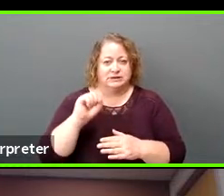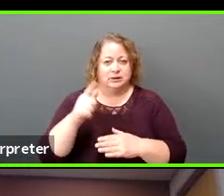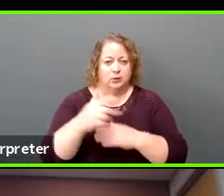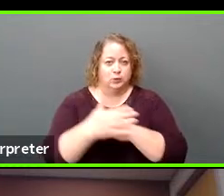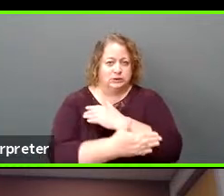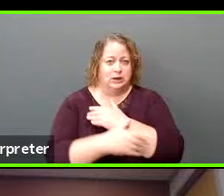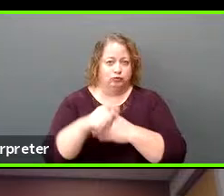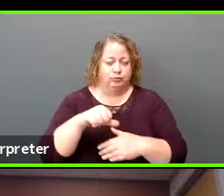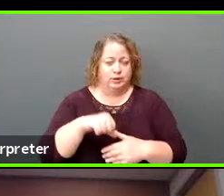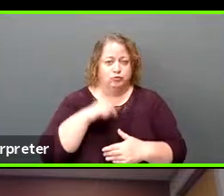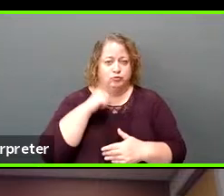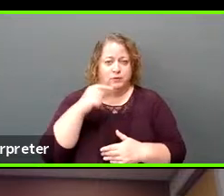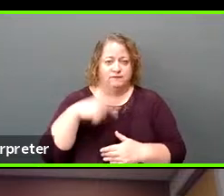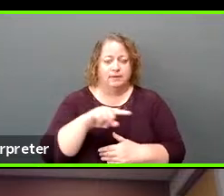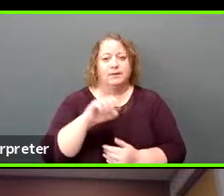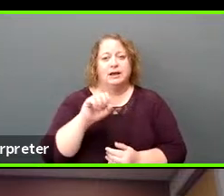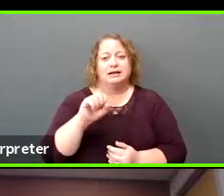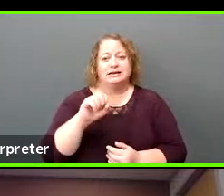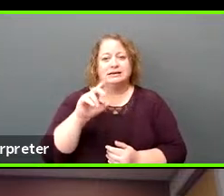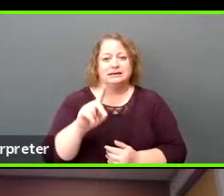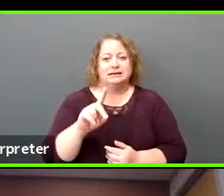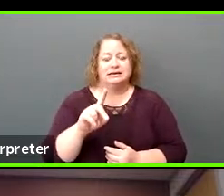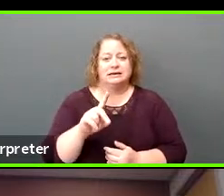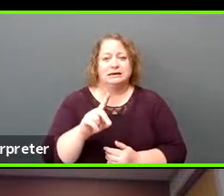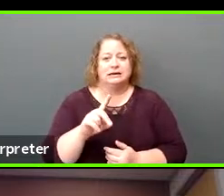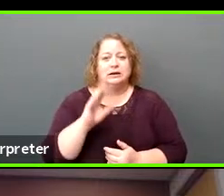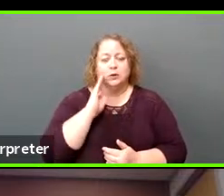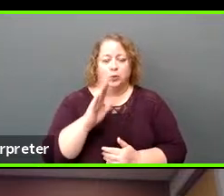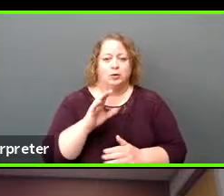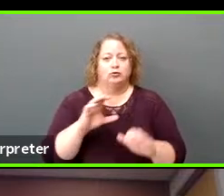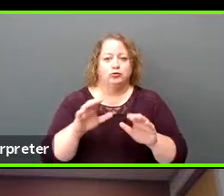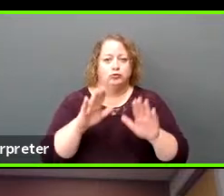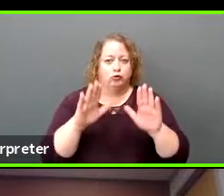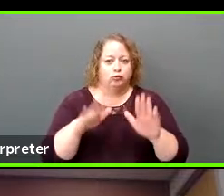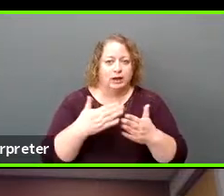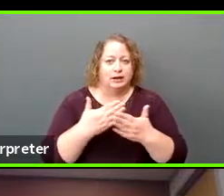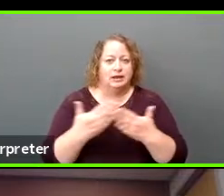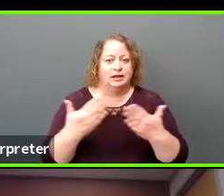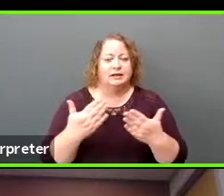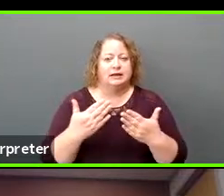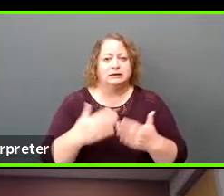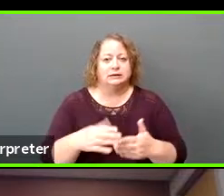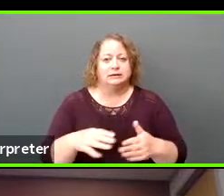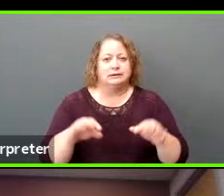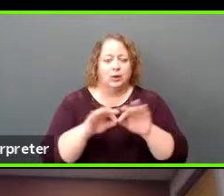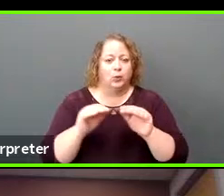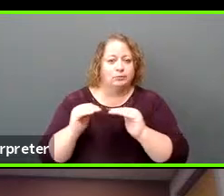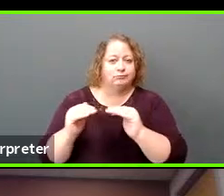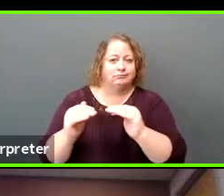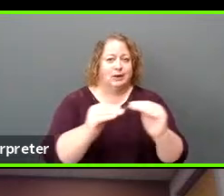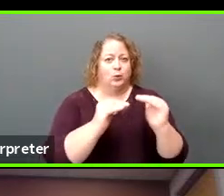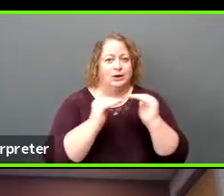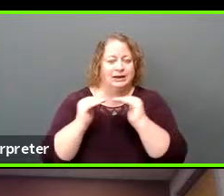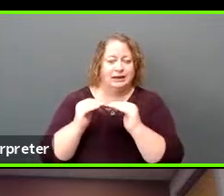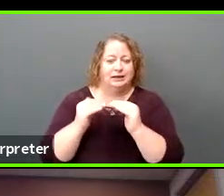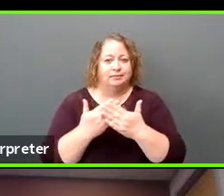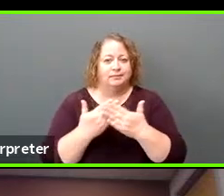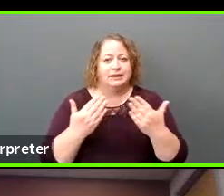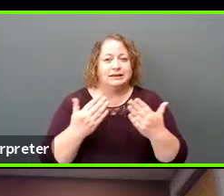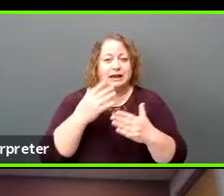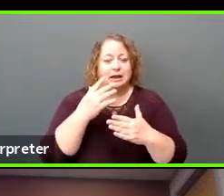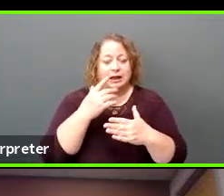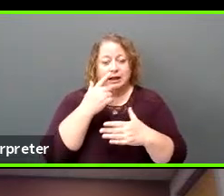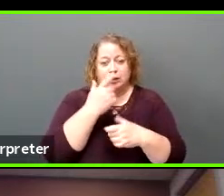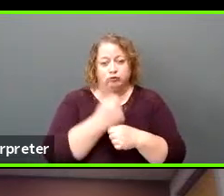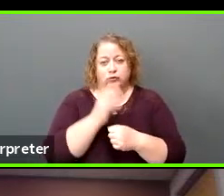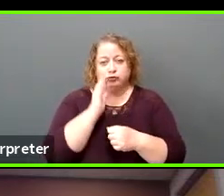of them. SSD is currently positioned to make great strides with critical equity initiatives, and I trust you